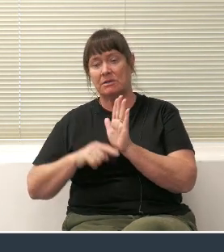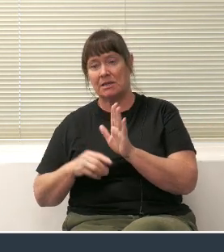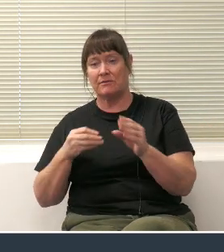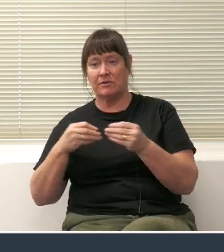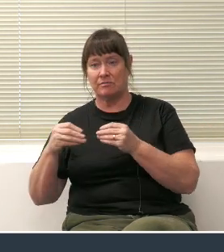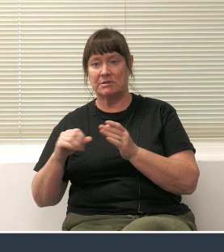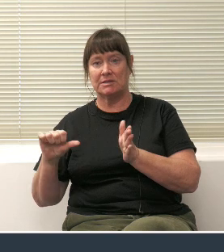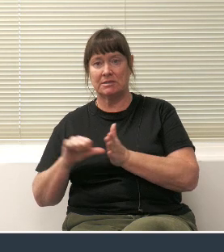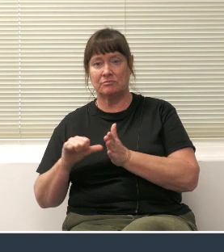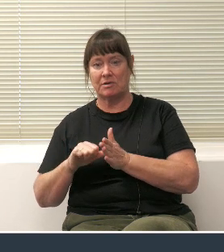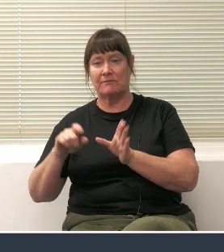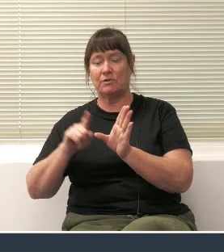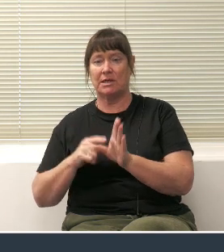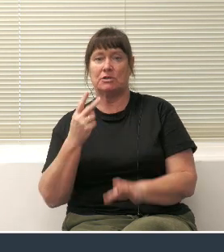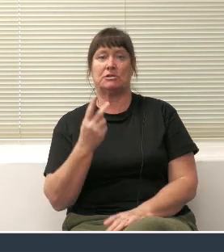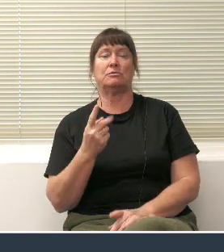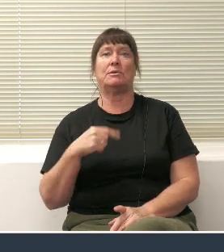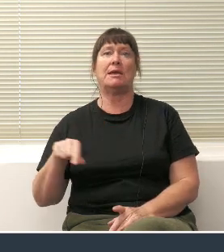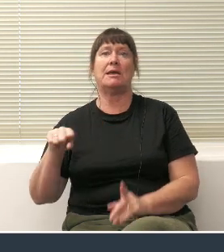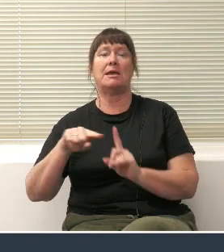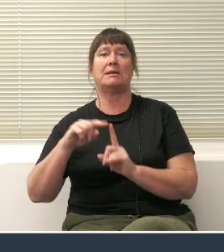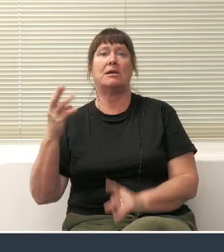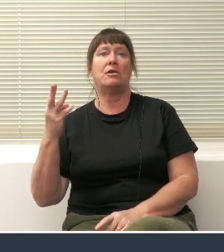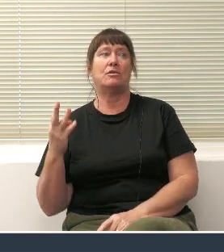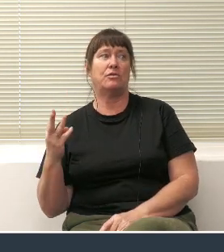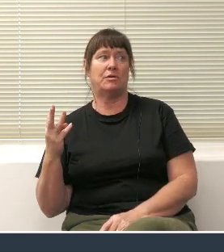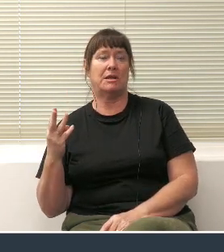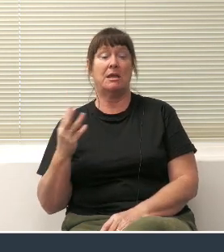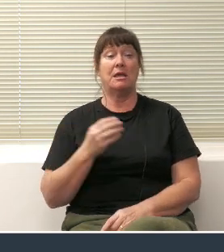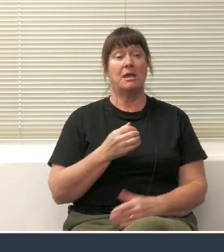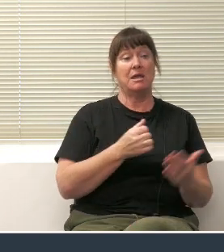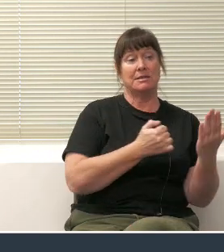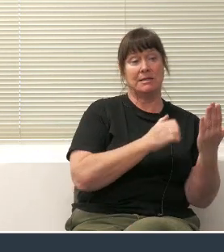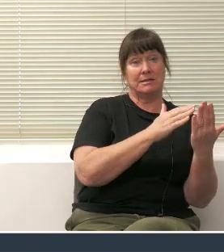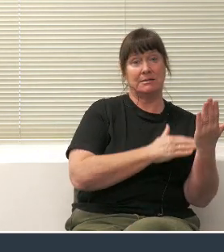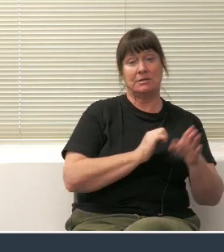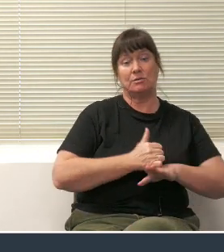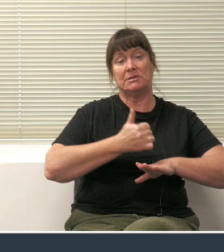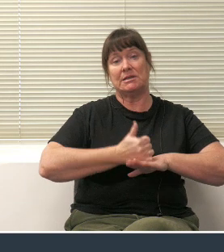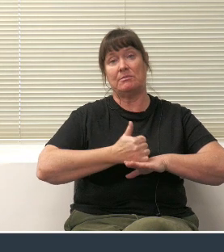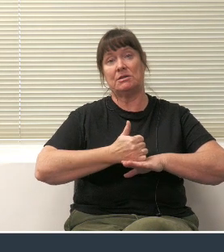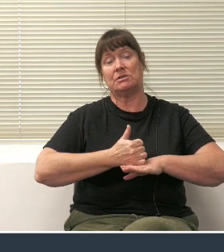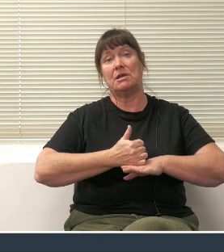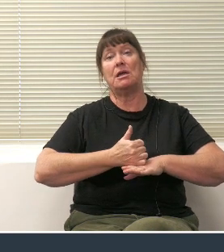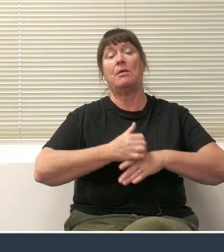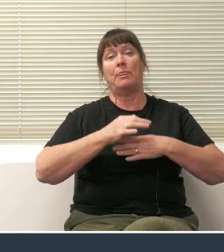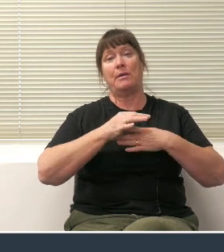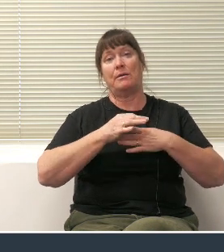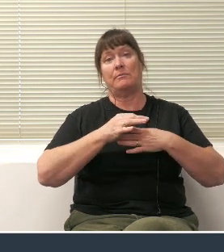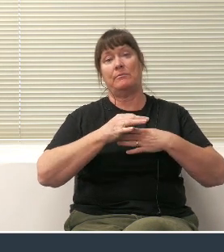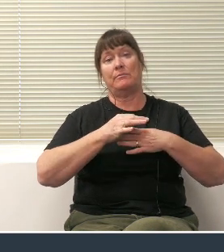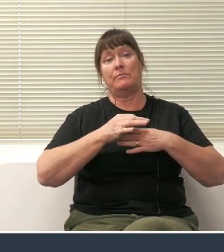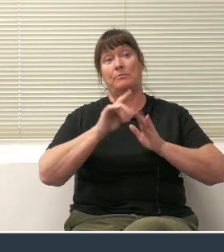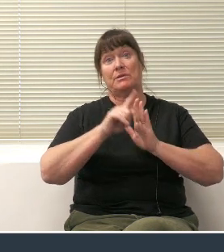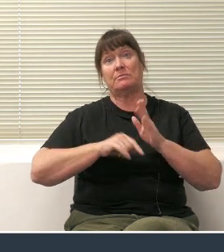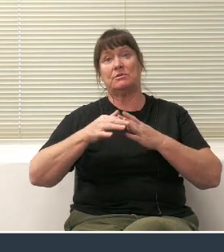rates in year 2 and 3. And 6 is to establish the principles and criteria for the use of the